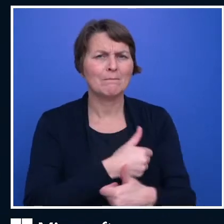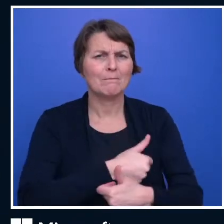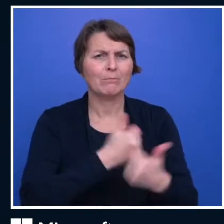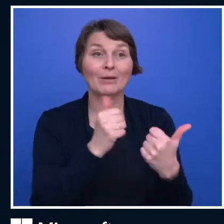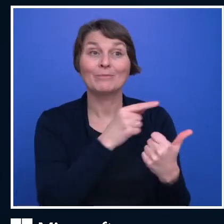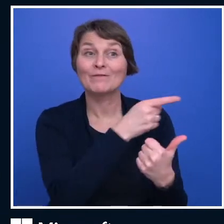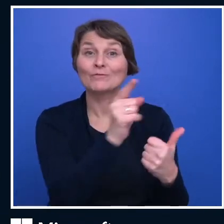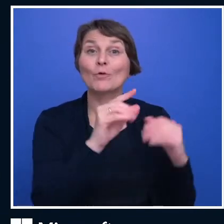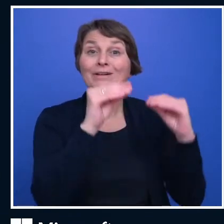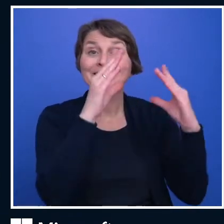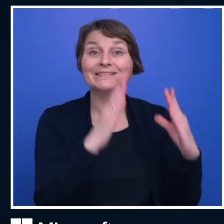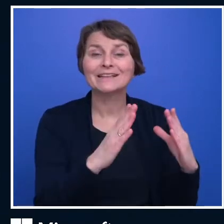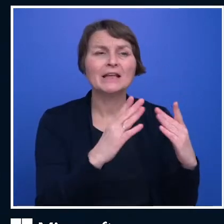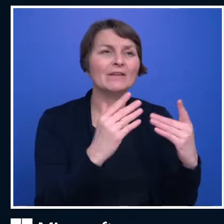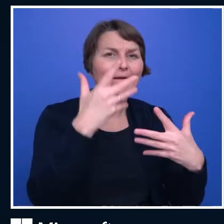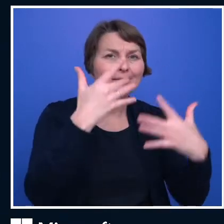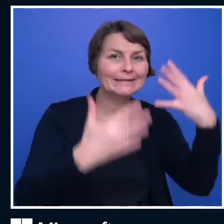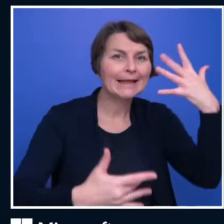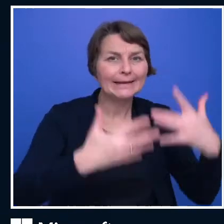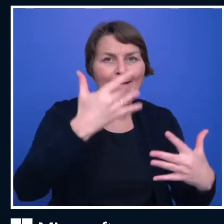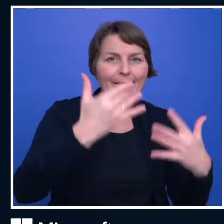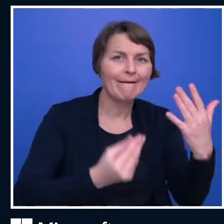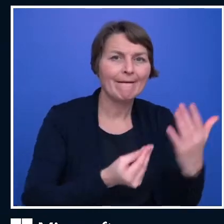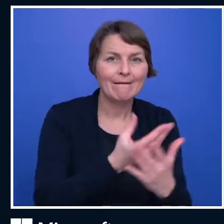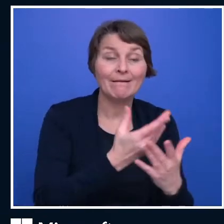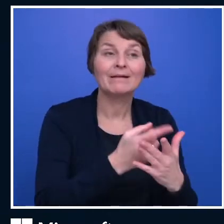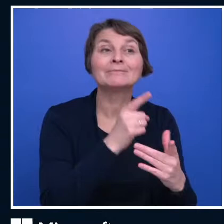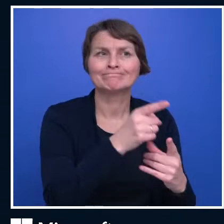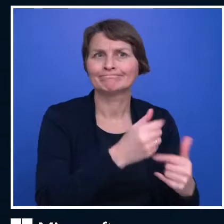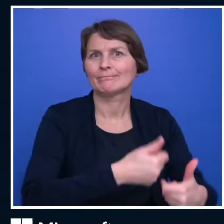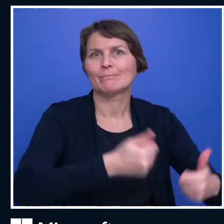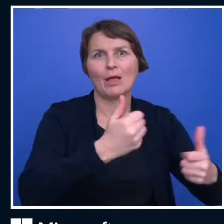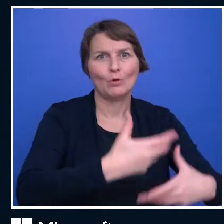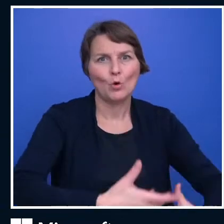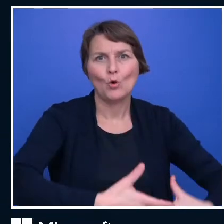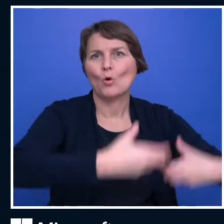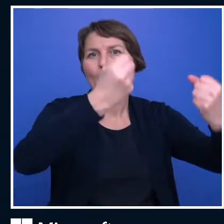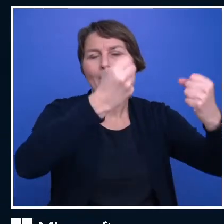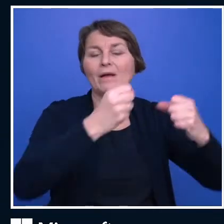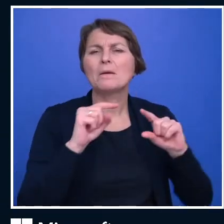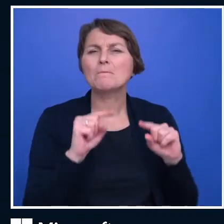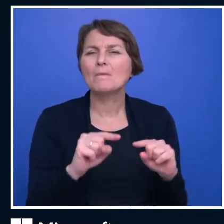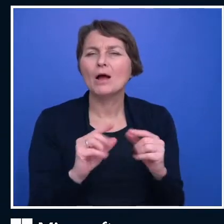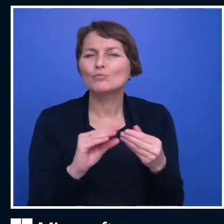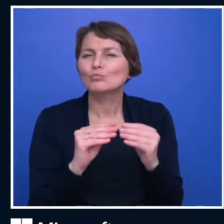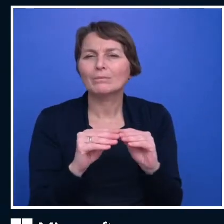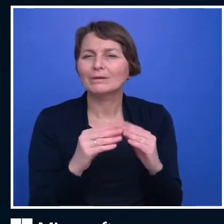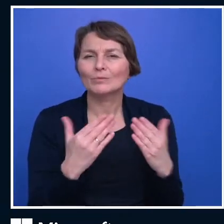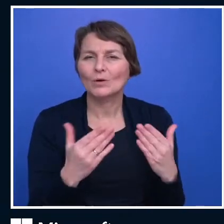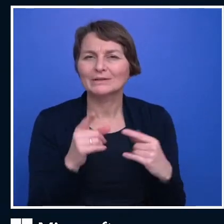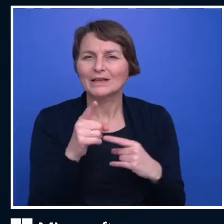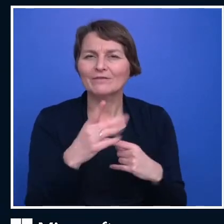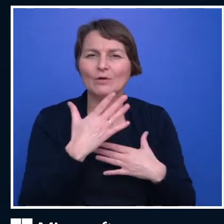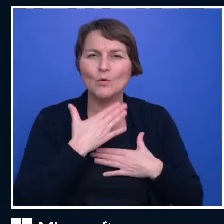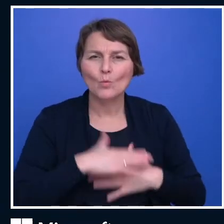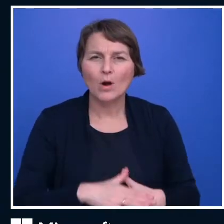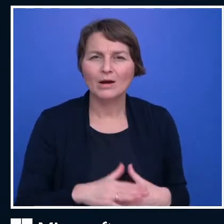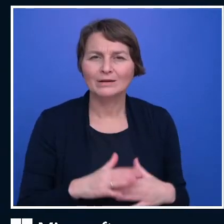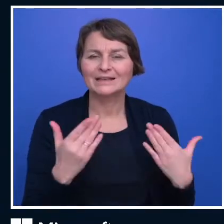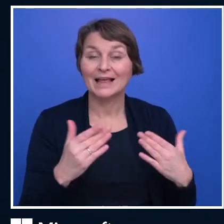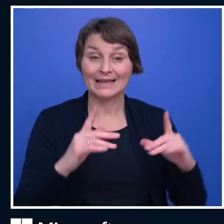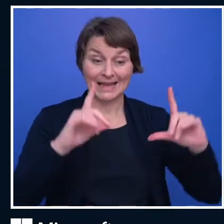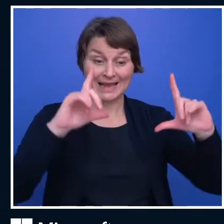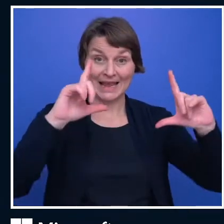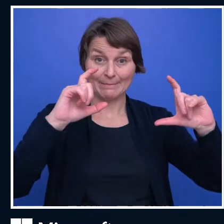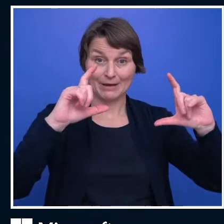like that. But the fairness problem also lies when we want to train, for example, on the images, right? And it's